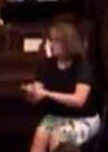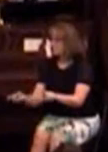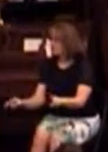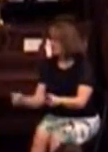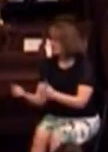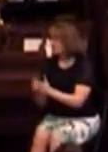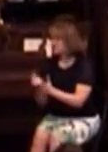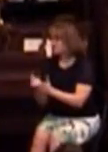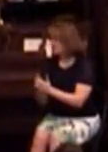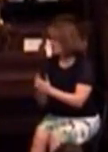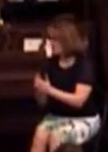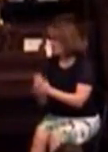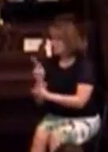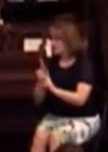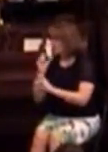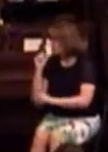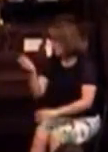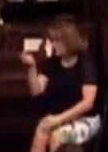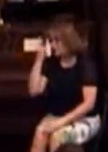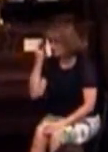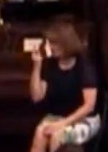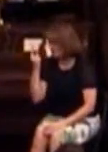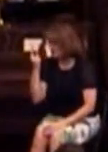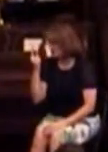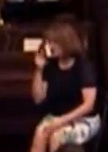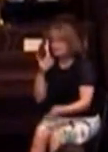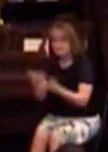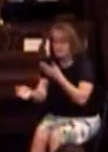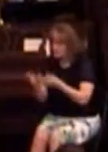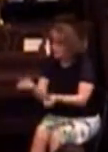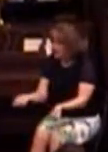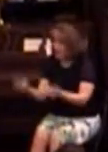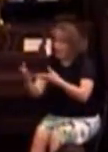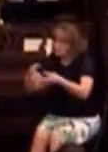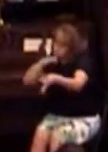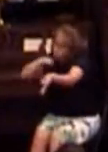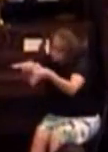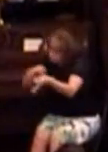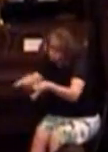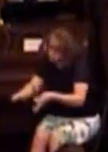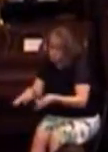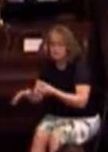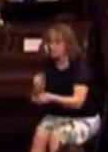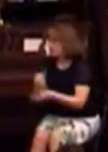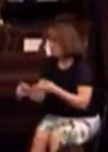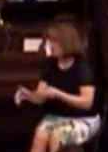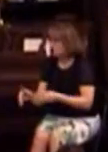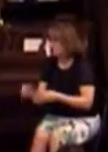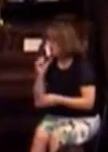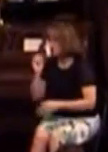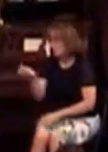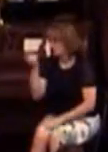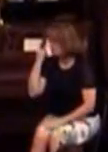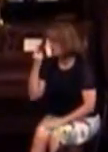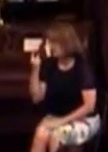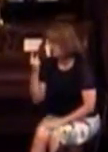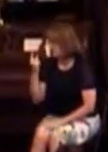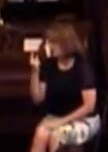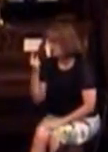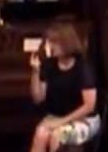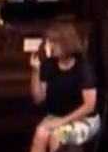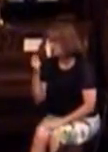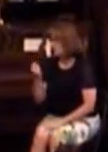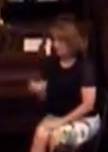through to them, talking, getting through to them. And he's not getting through to them. And finally, they 2 hours and 20 minutes have passed. They come to one of their houses and they